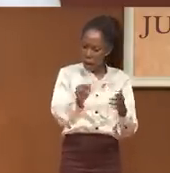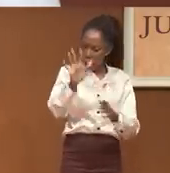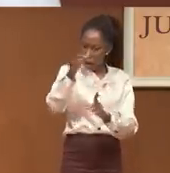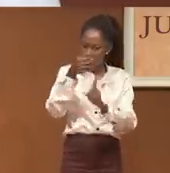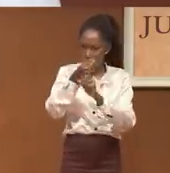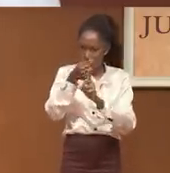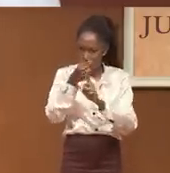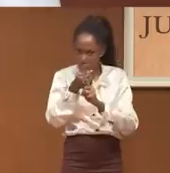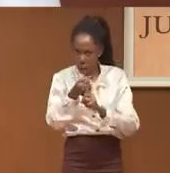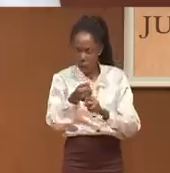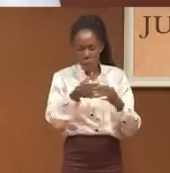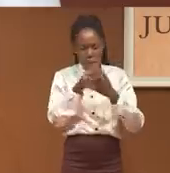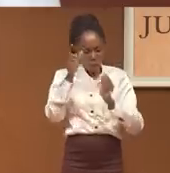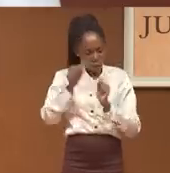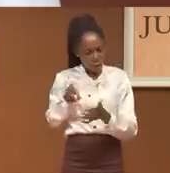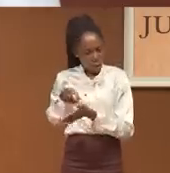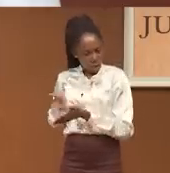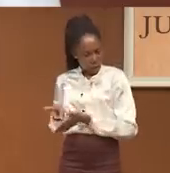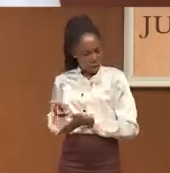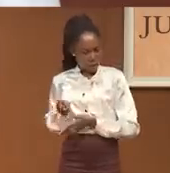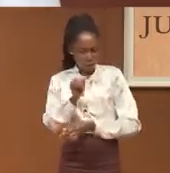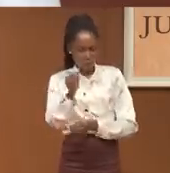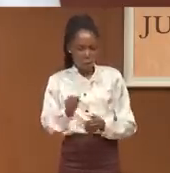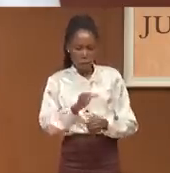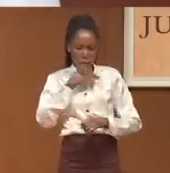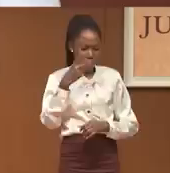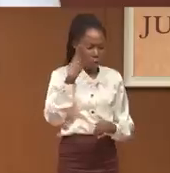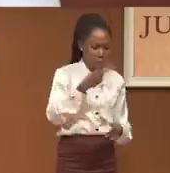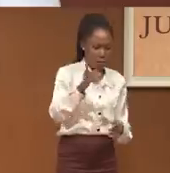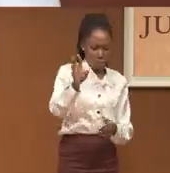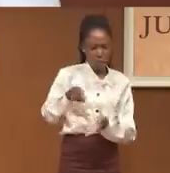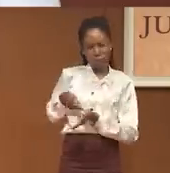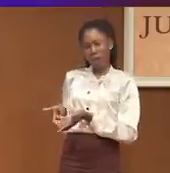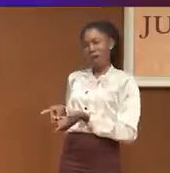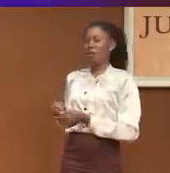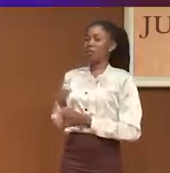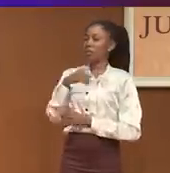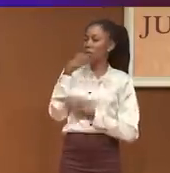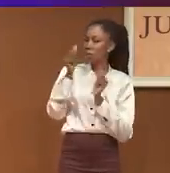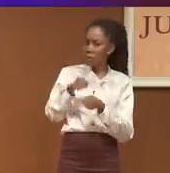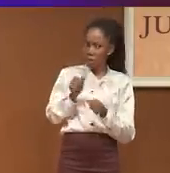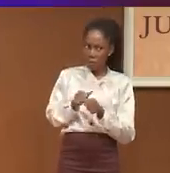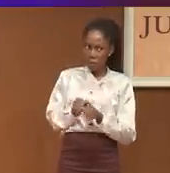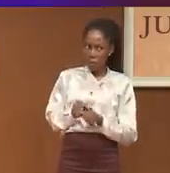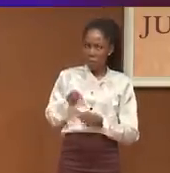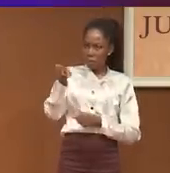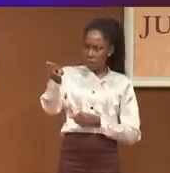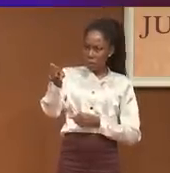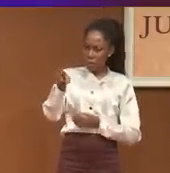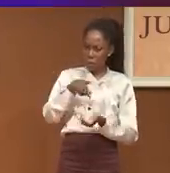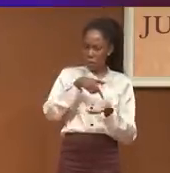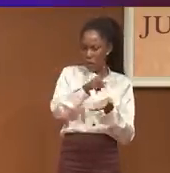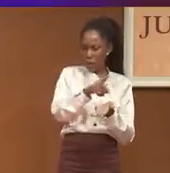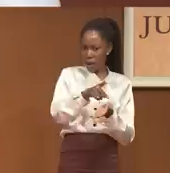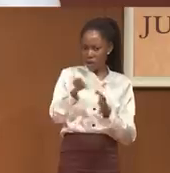your hard-earned money on something that you have not cited. It's not done. And for you, yes, you're selling a property. You had